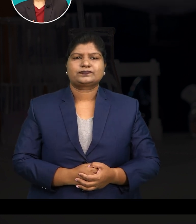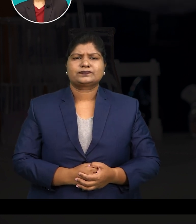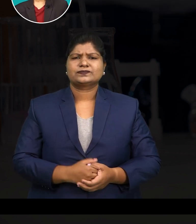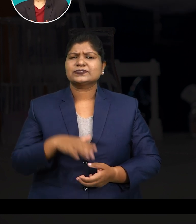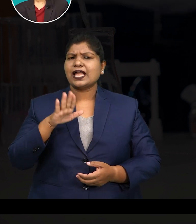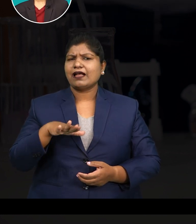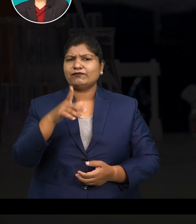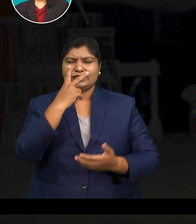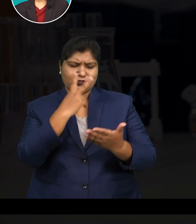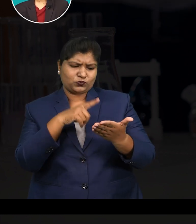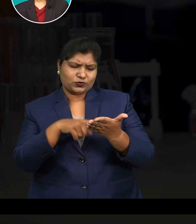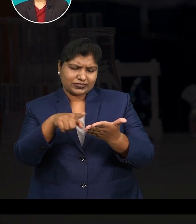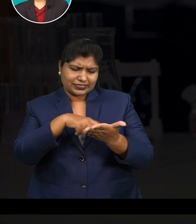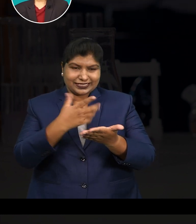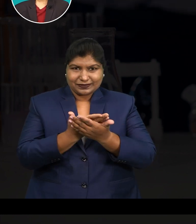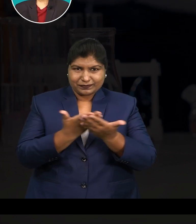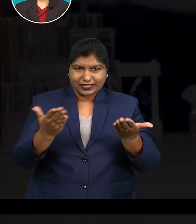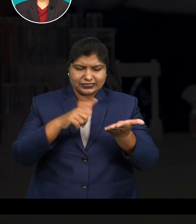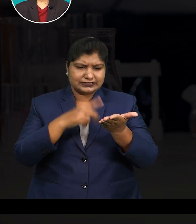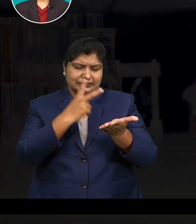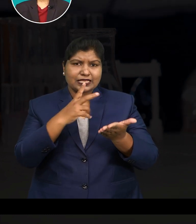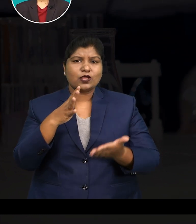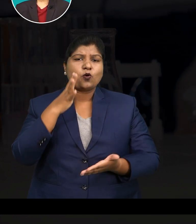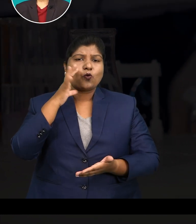Does it have an oily patch?